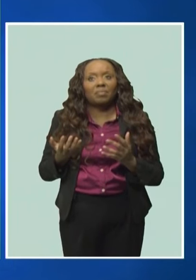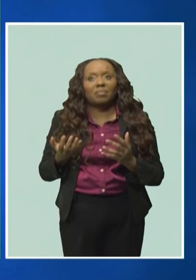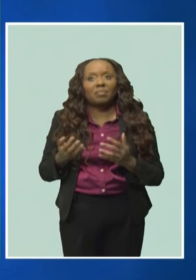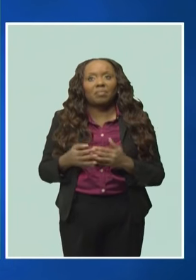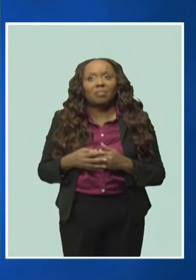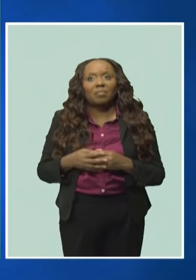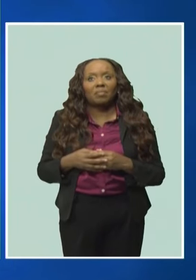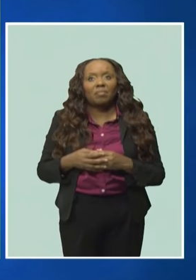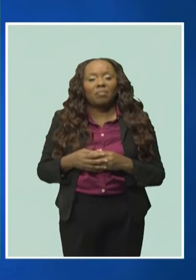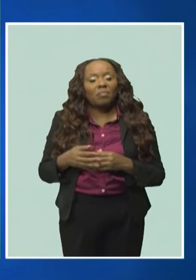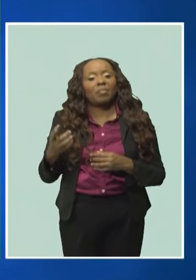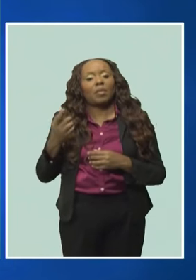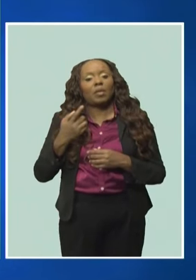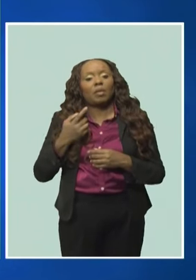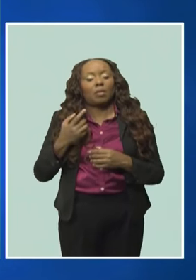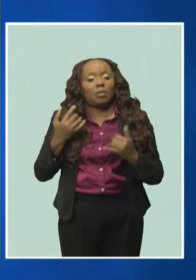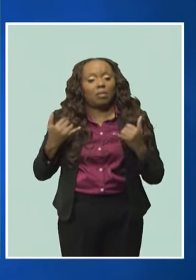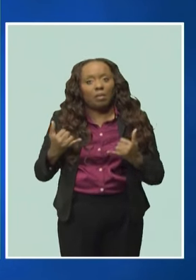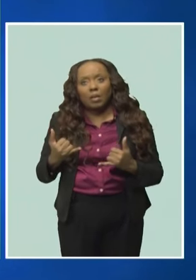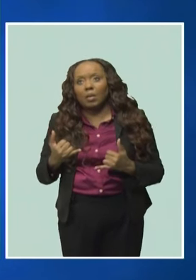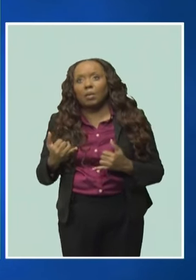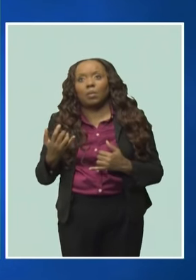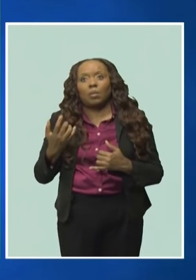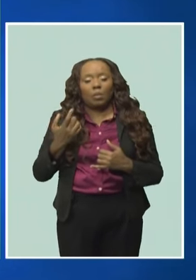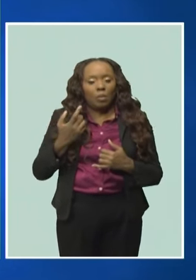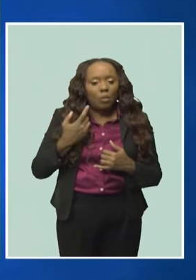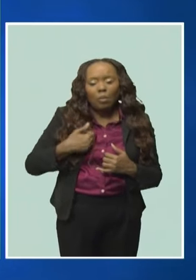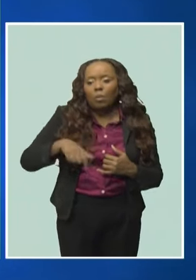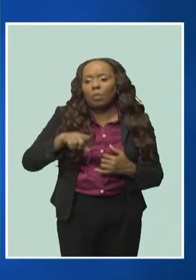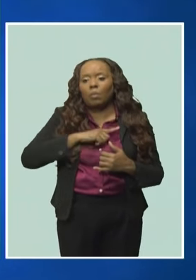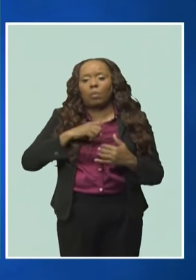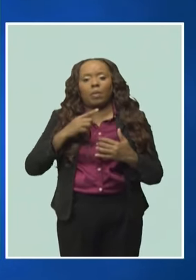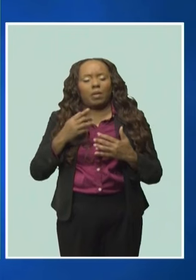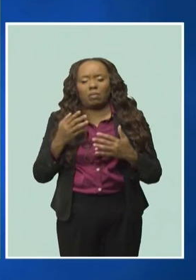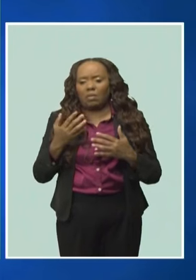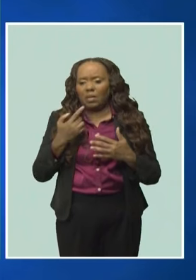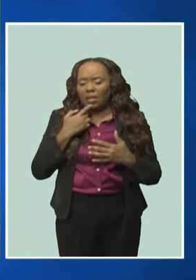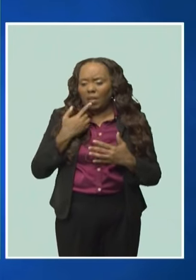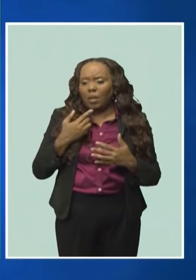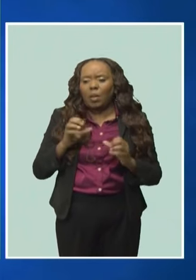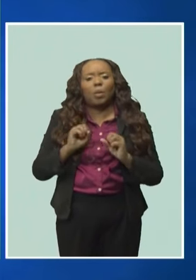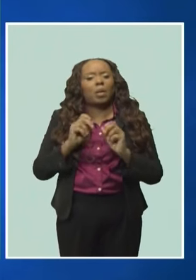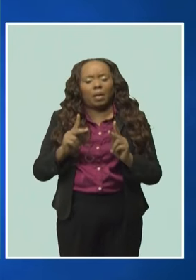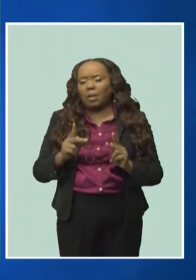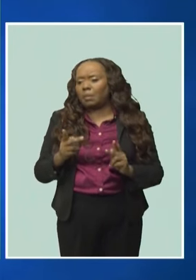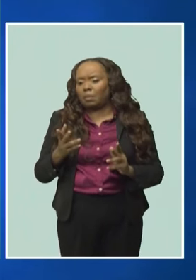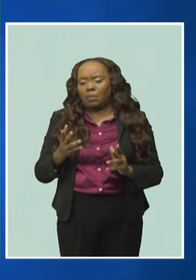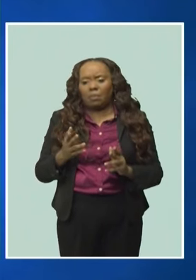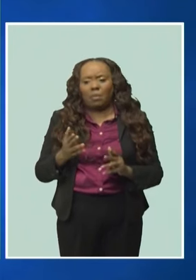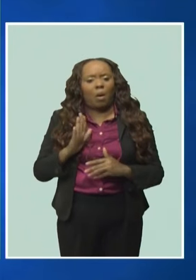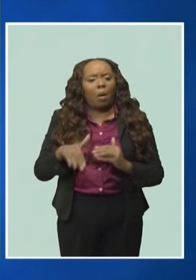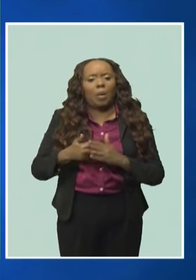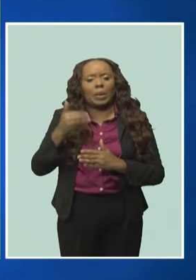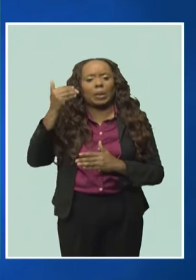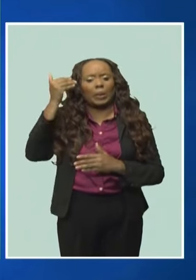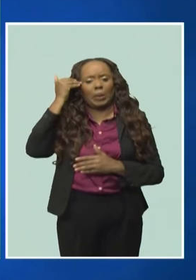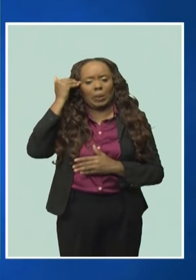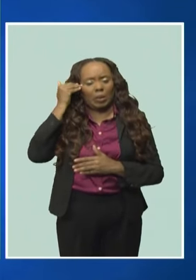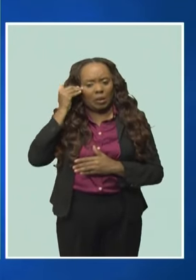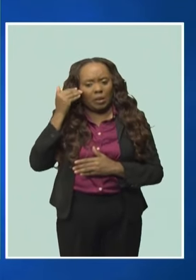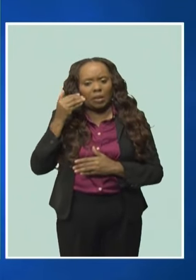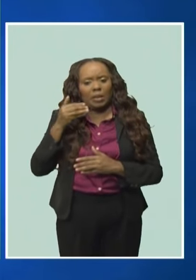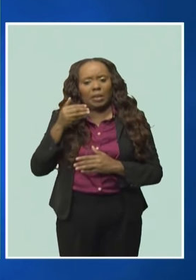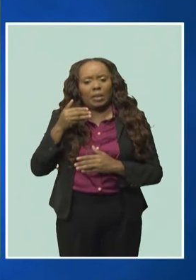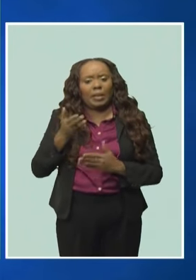accepted knowledge, right? So somebody has written some books and said, here, read that. That has in everything you need to know. Mm-hmm. And there's